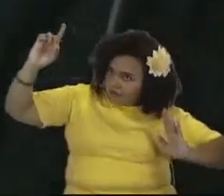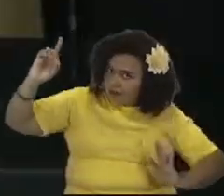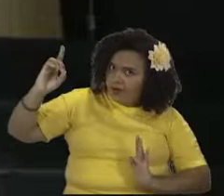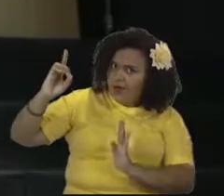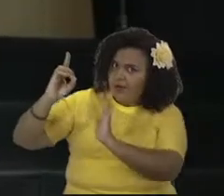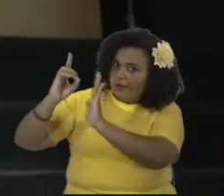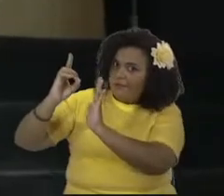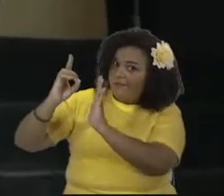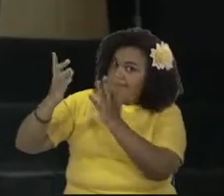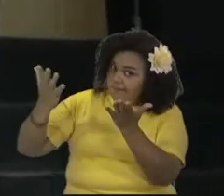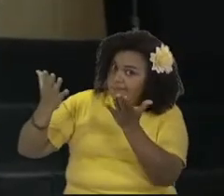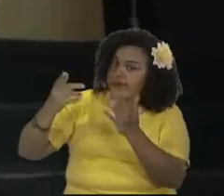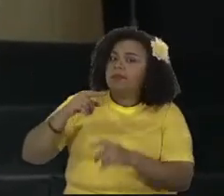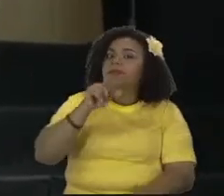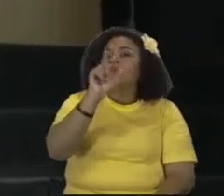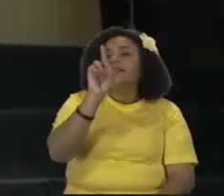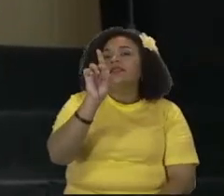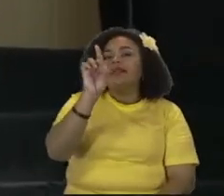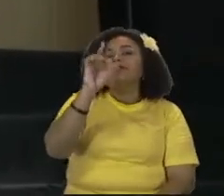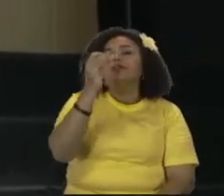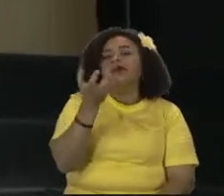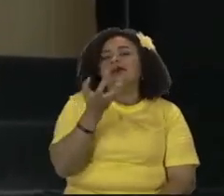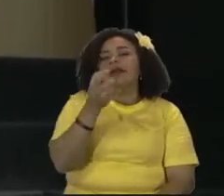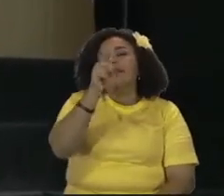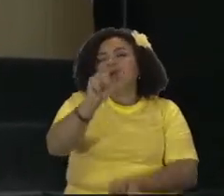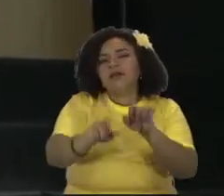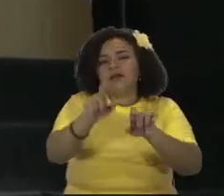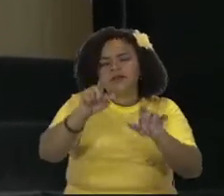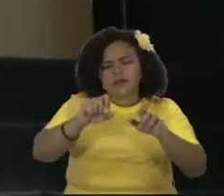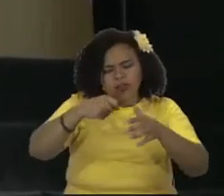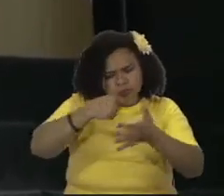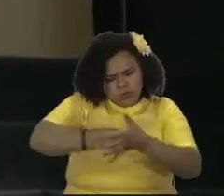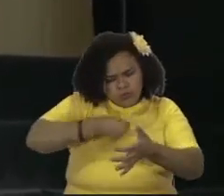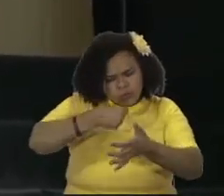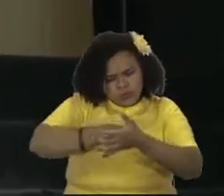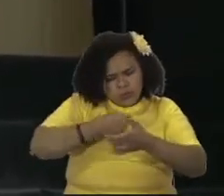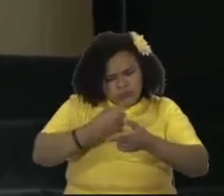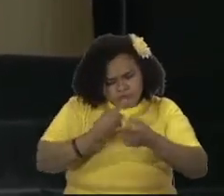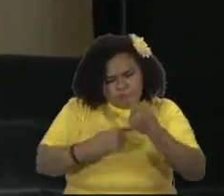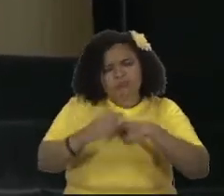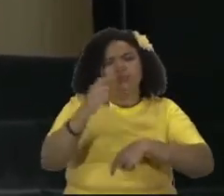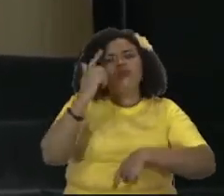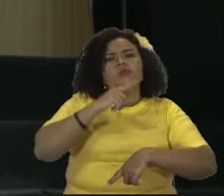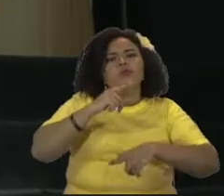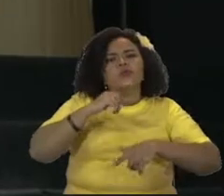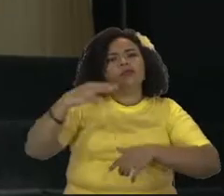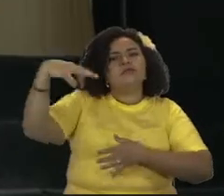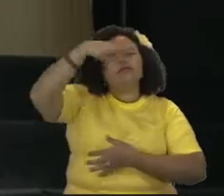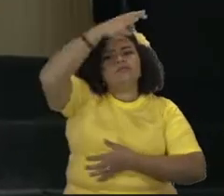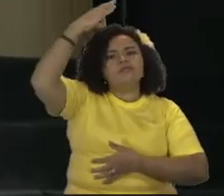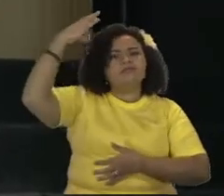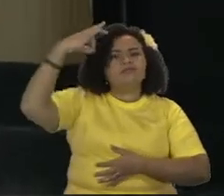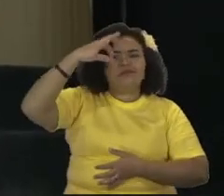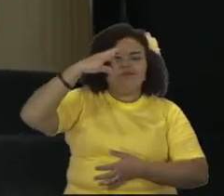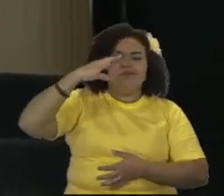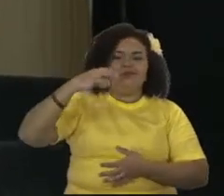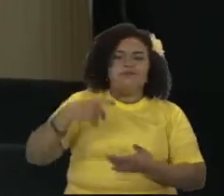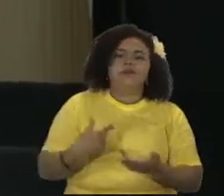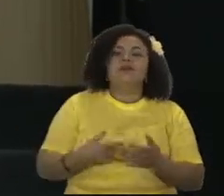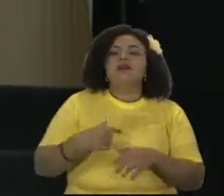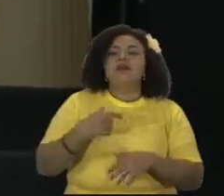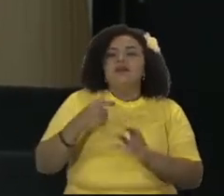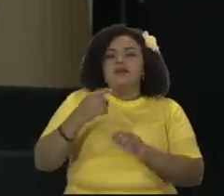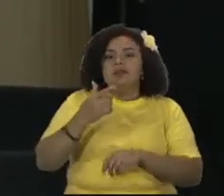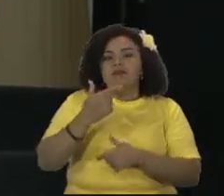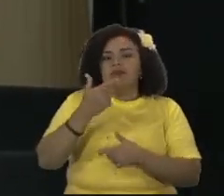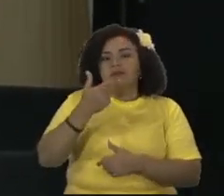you to live and fight to a honor life. On 1 Peter chapter 1, verse 16,